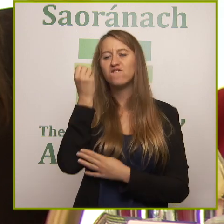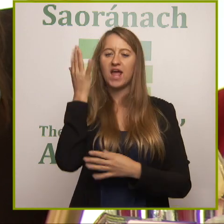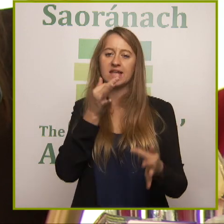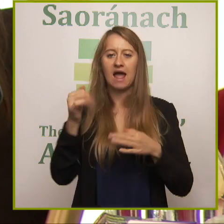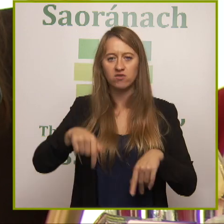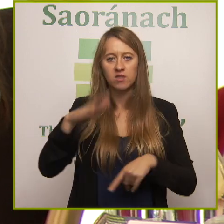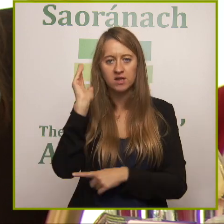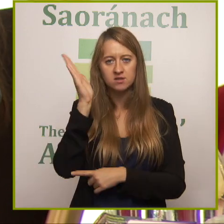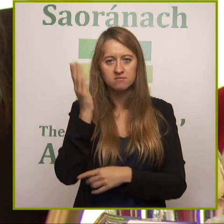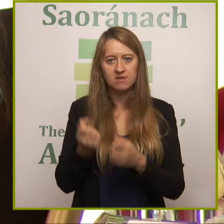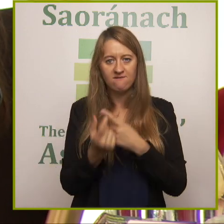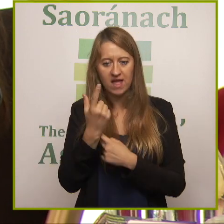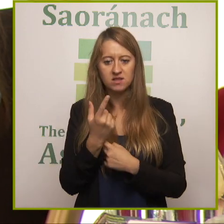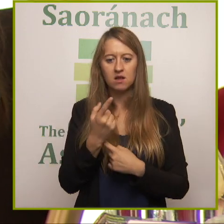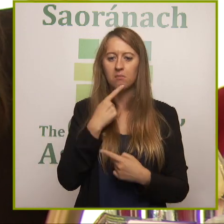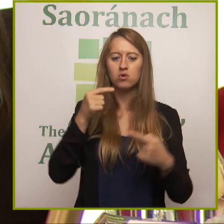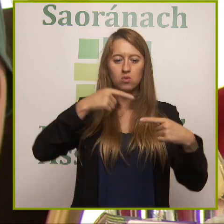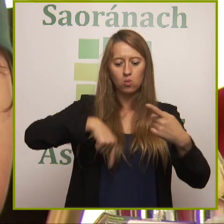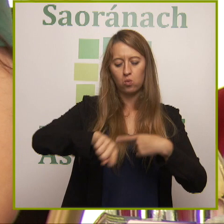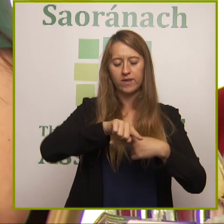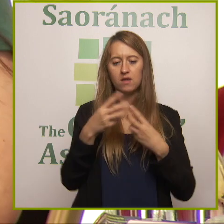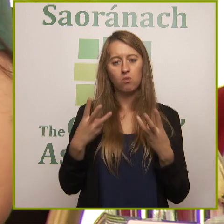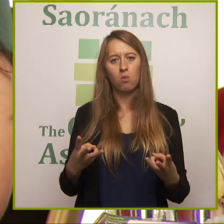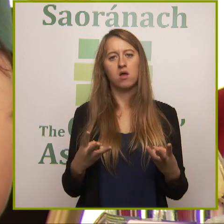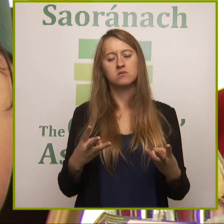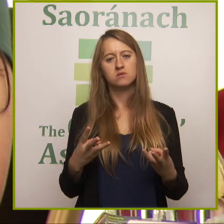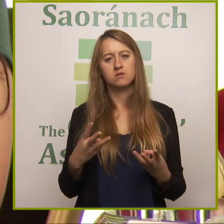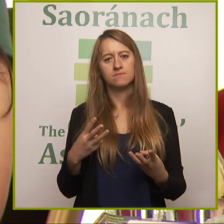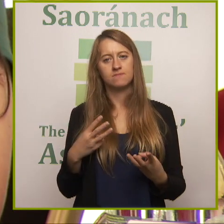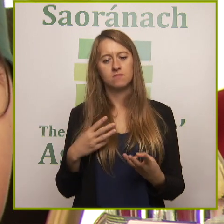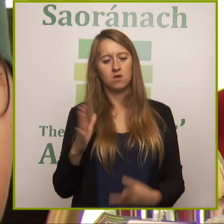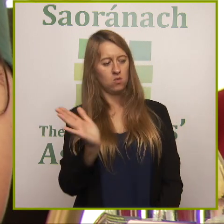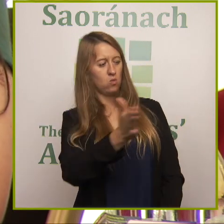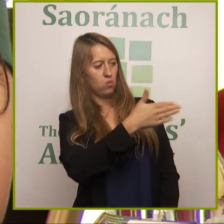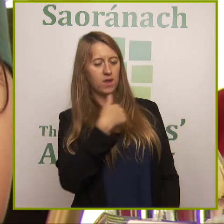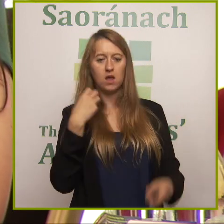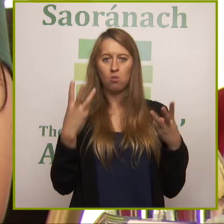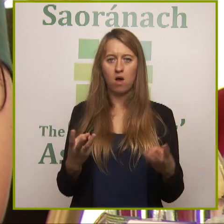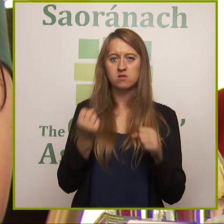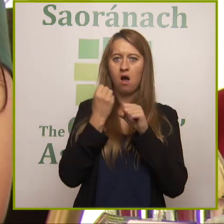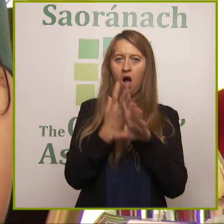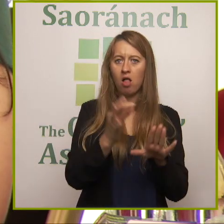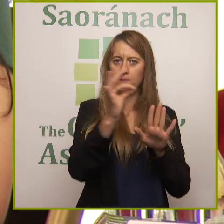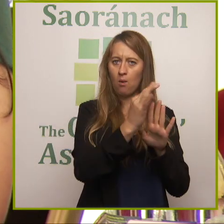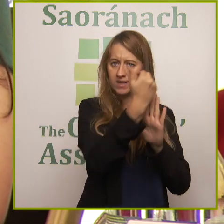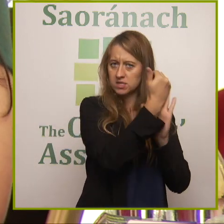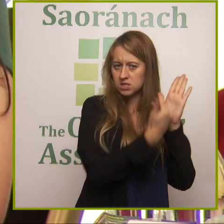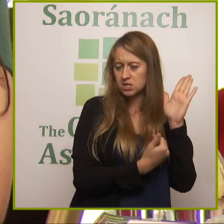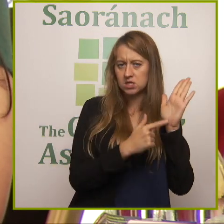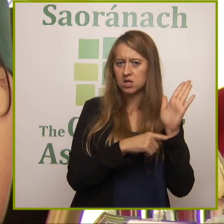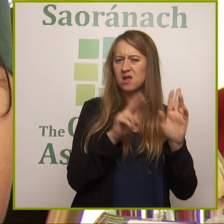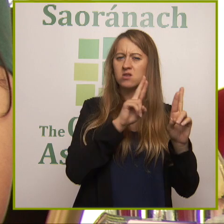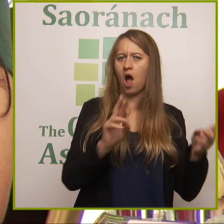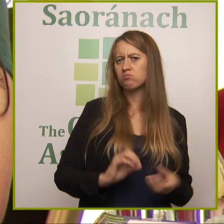we just want to be, and we want all the points we made, not, it doesn't have to become a law, maybe just